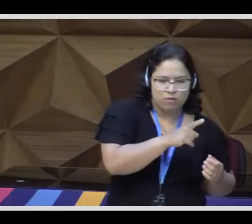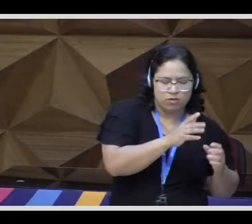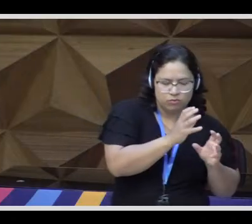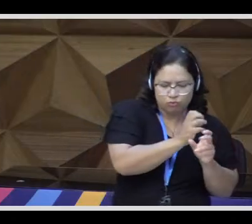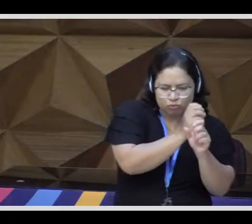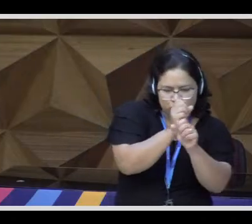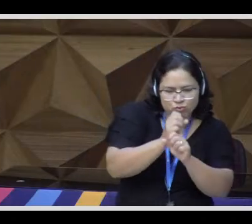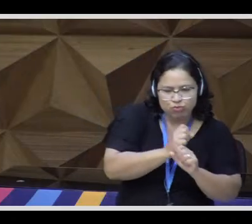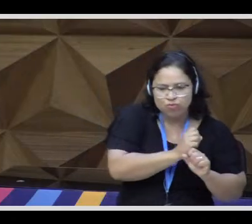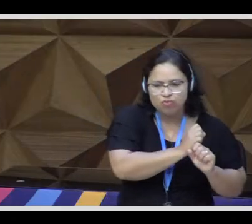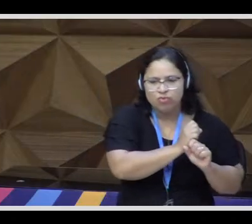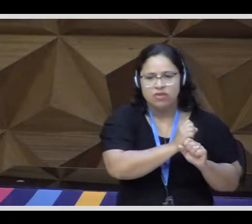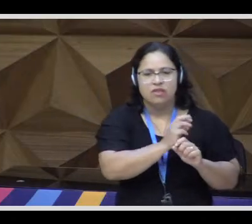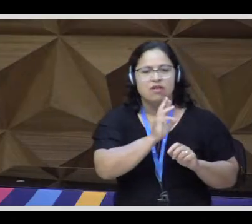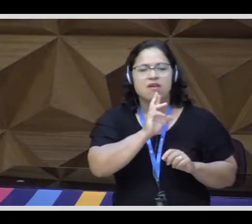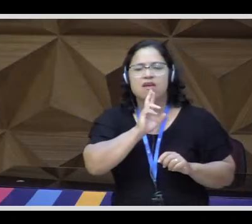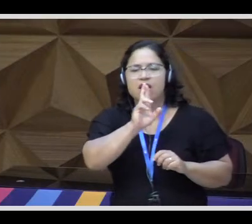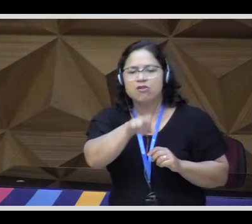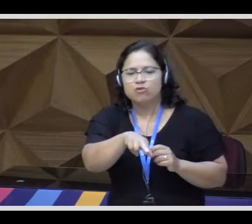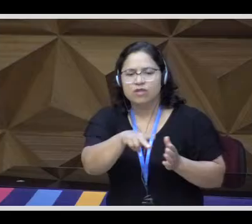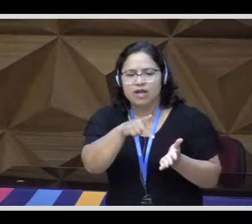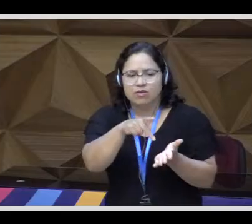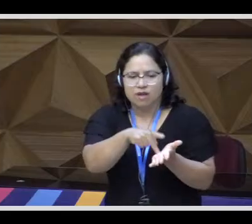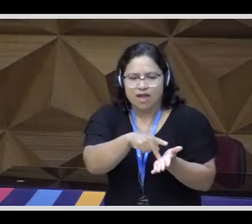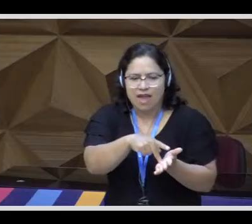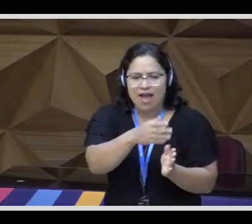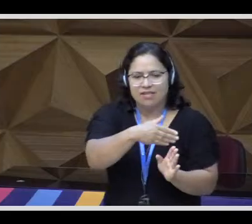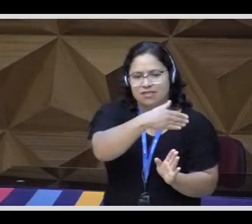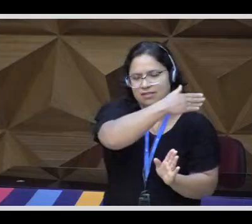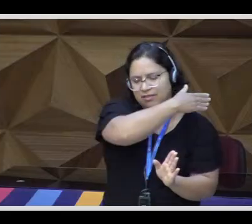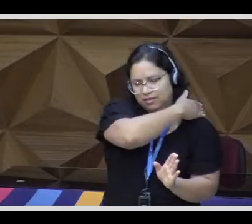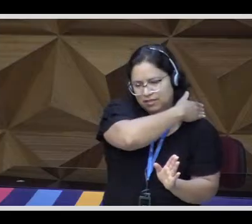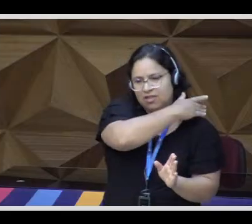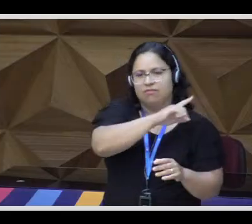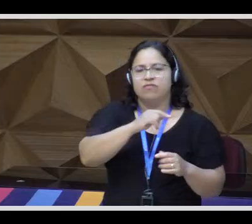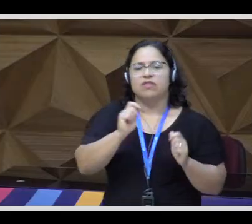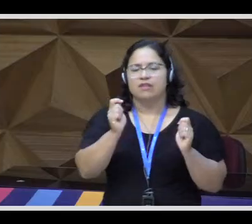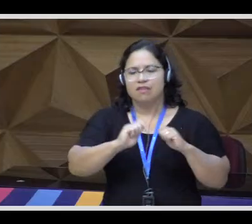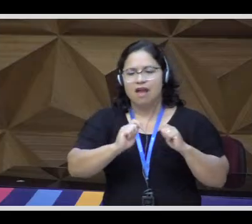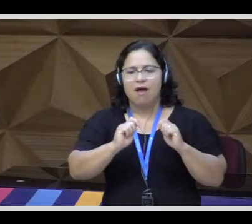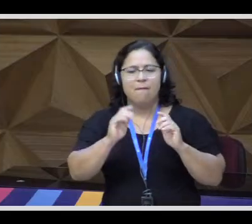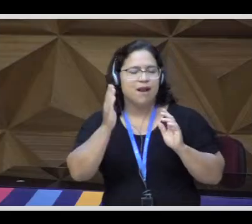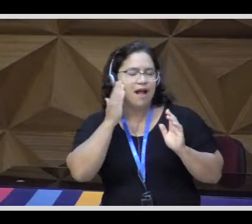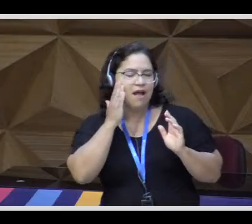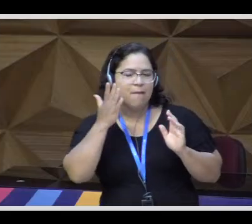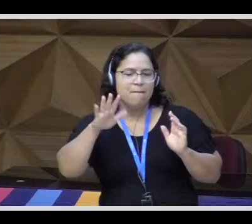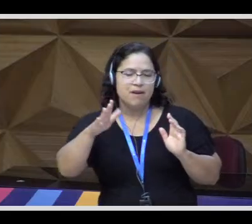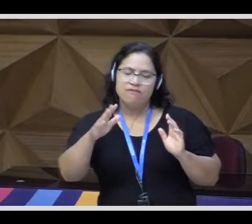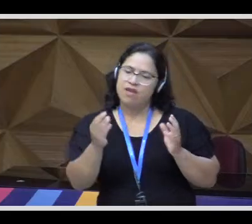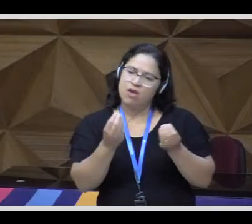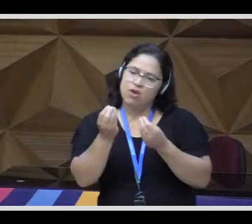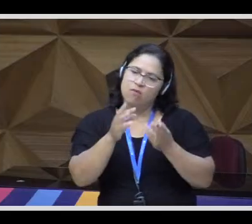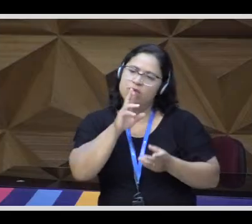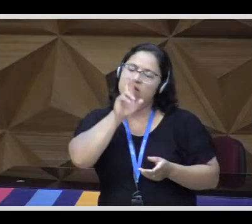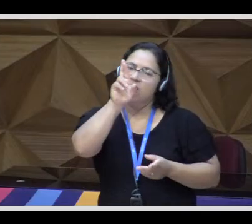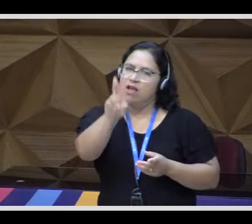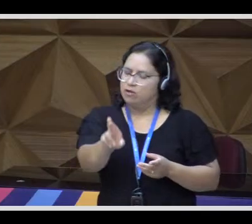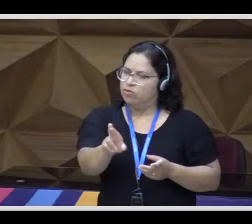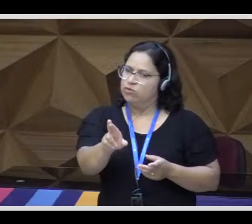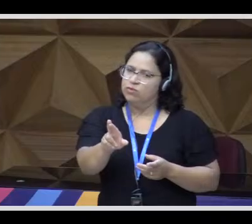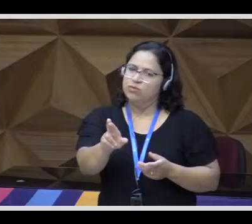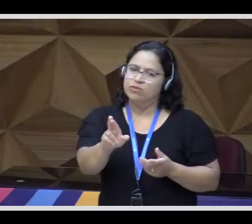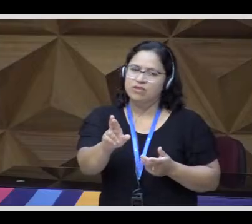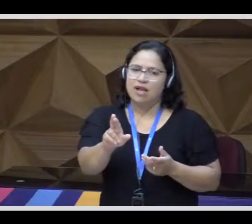on the comparison of the real outcome and the predicted outcome, get the bias of the digital